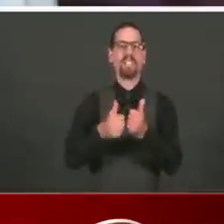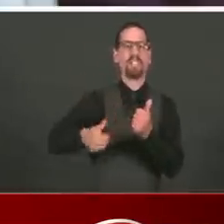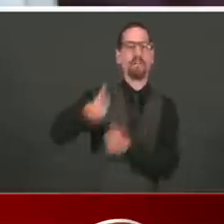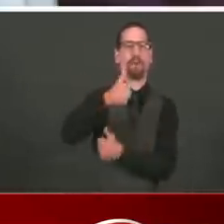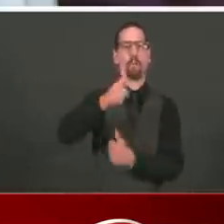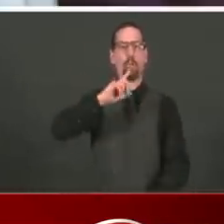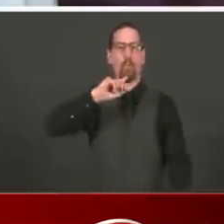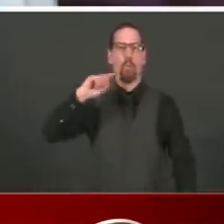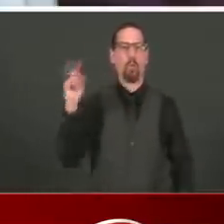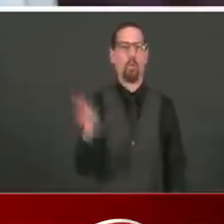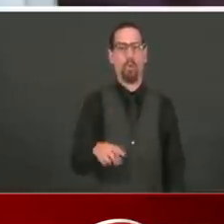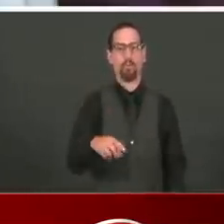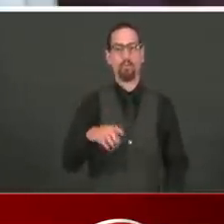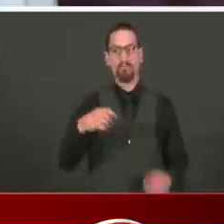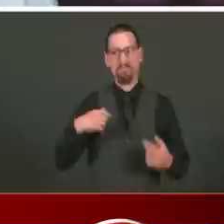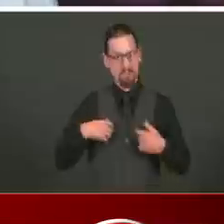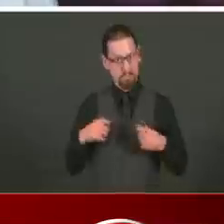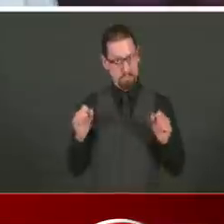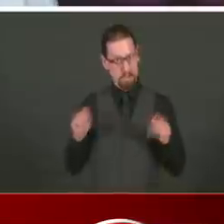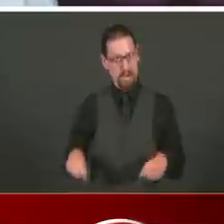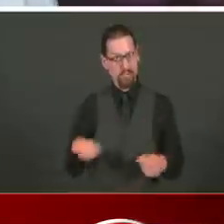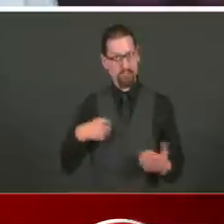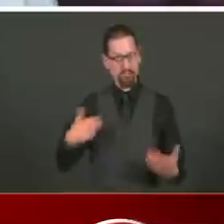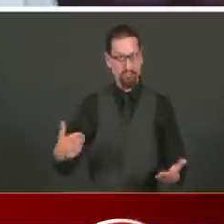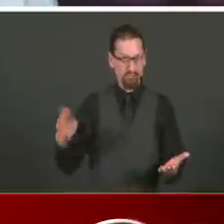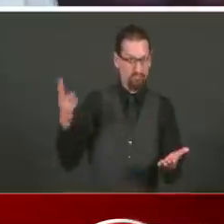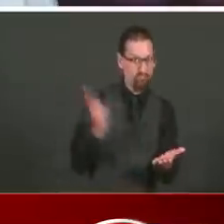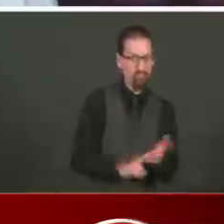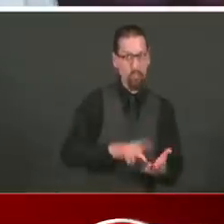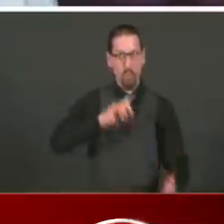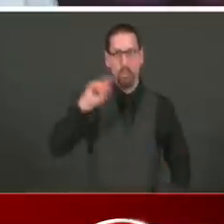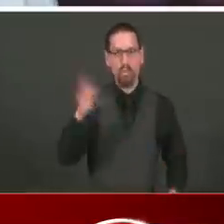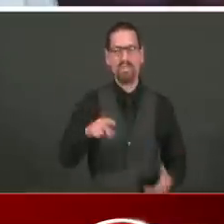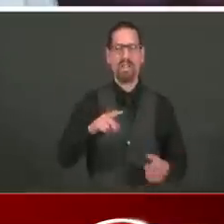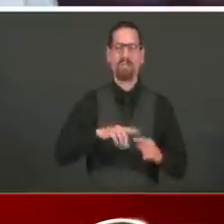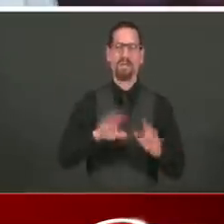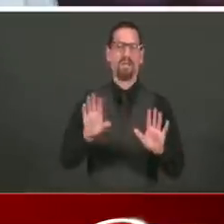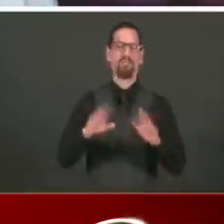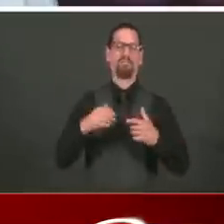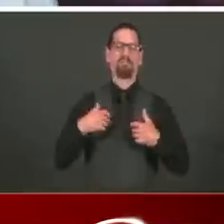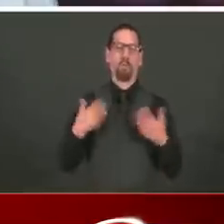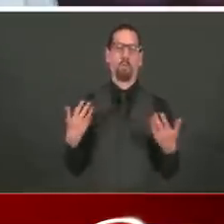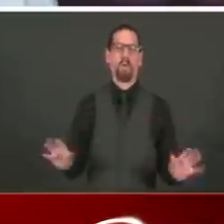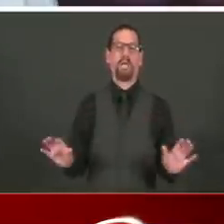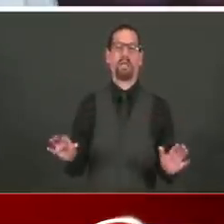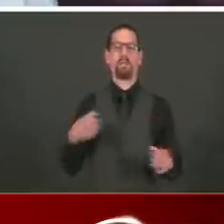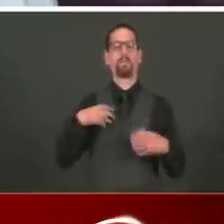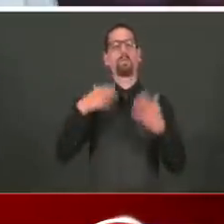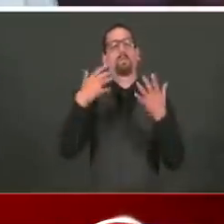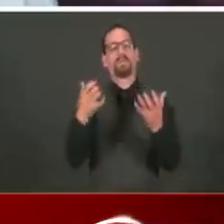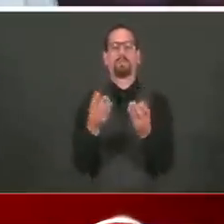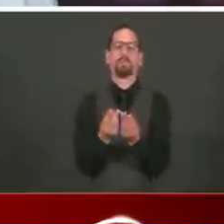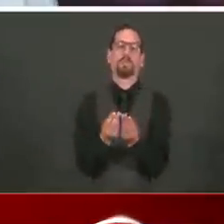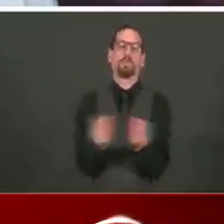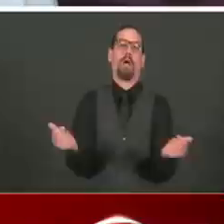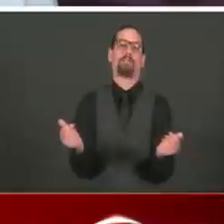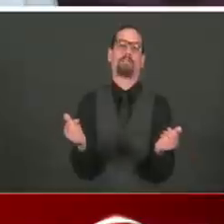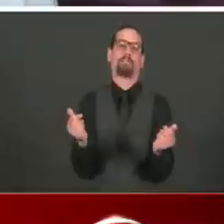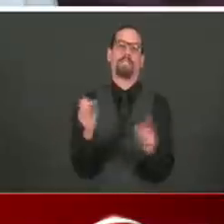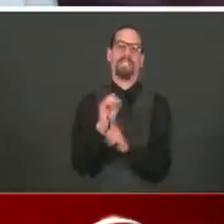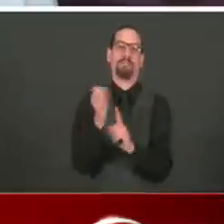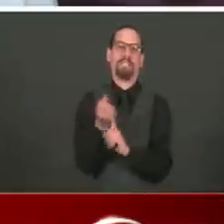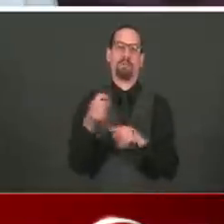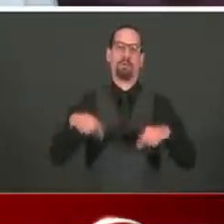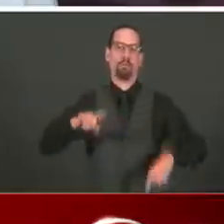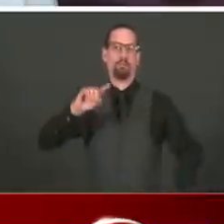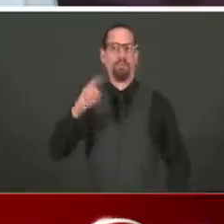this is a long-term issue. Providing enough sustainable, affordable housing, we need a proper